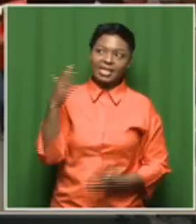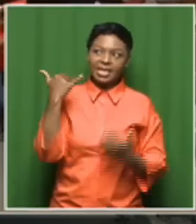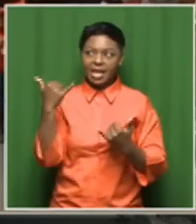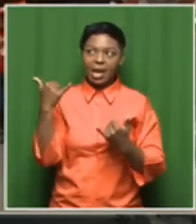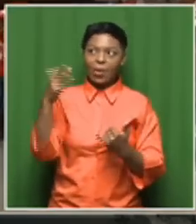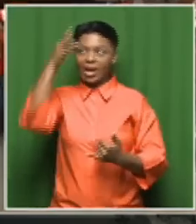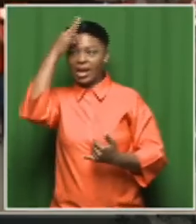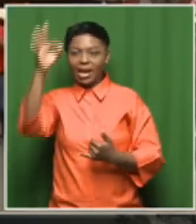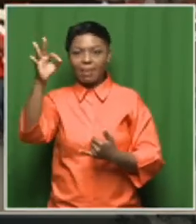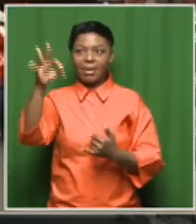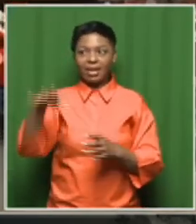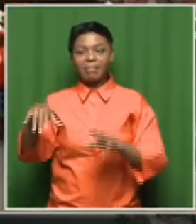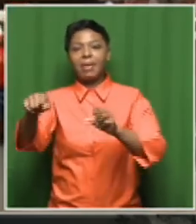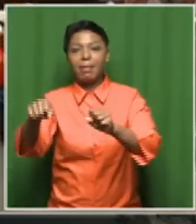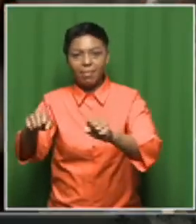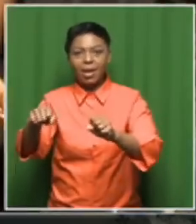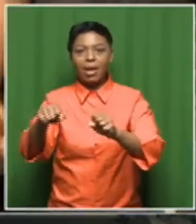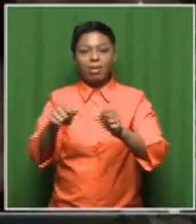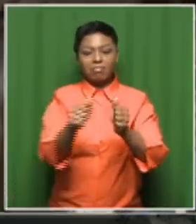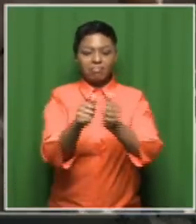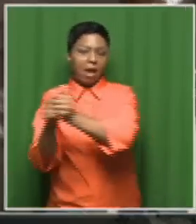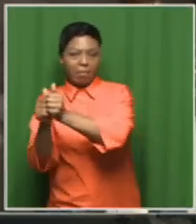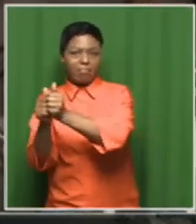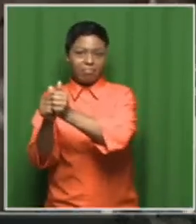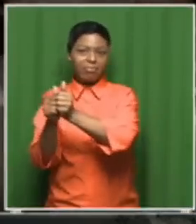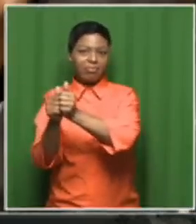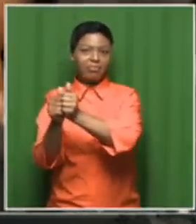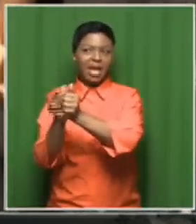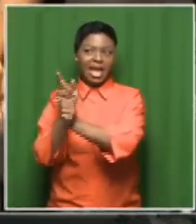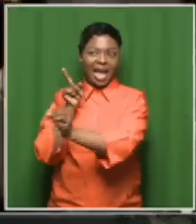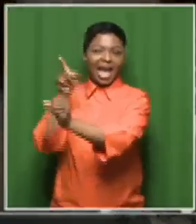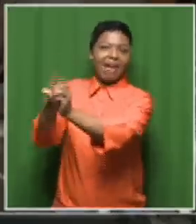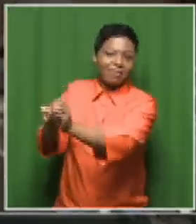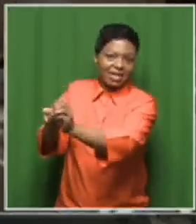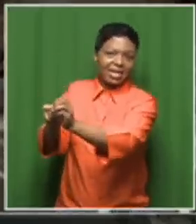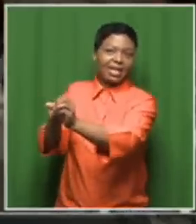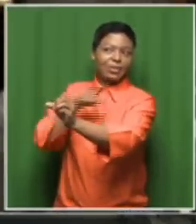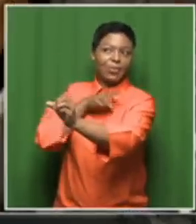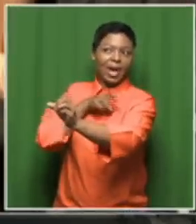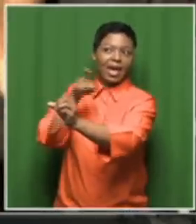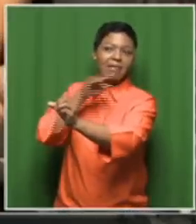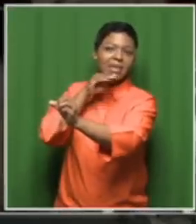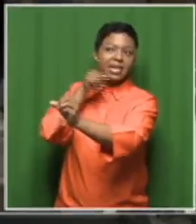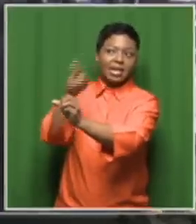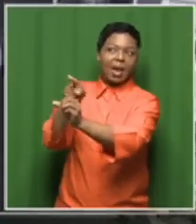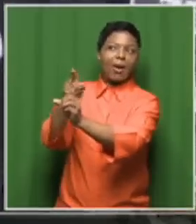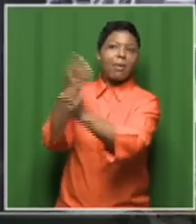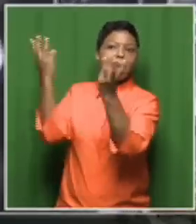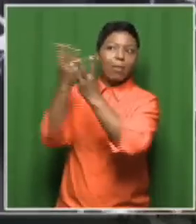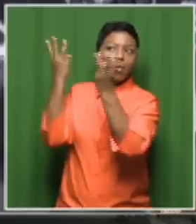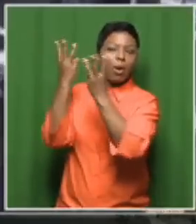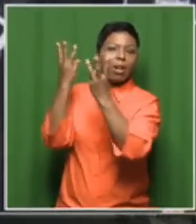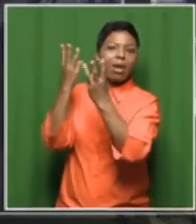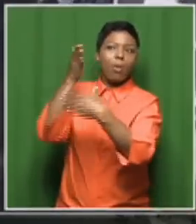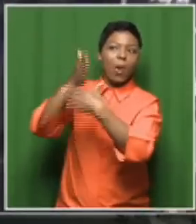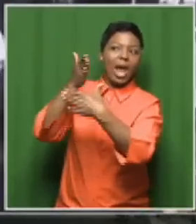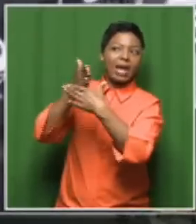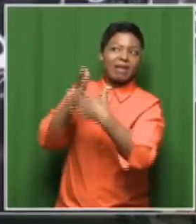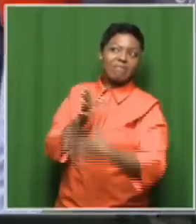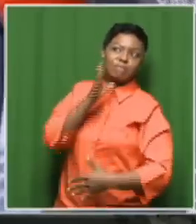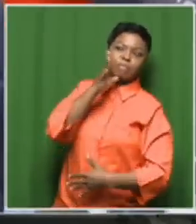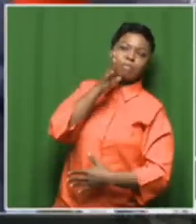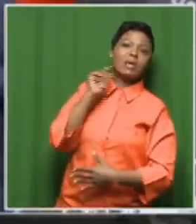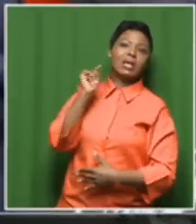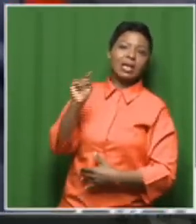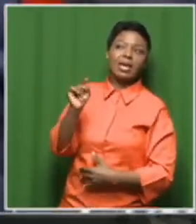get out of the close alliance with them because the government will be the largest employer in the country, and we shouldn't be in bed